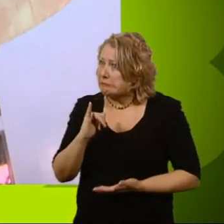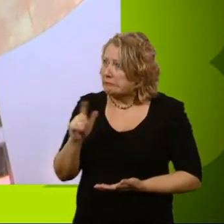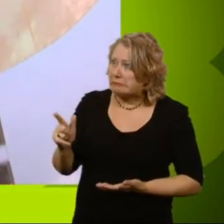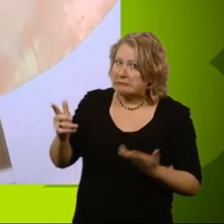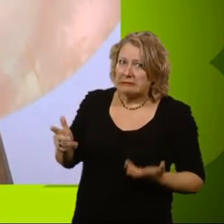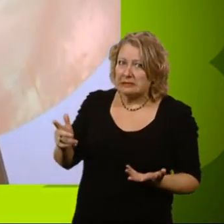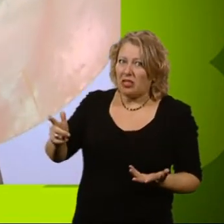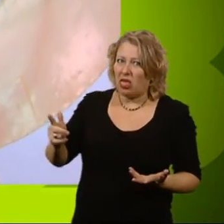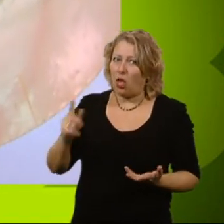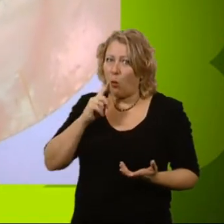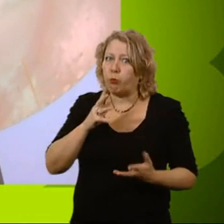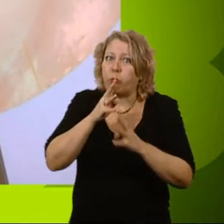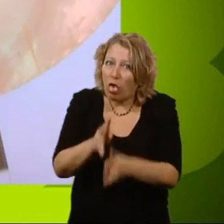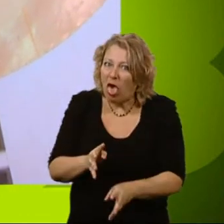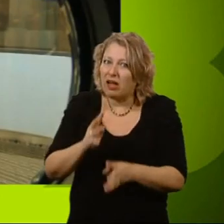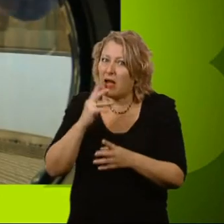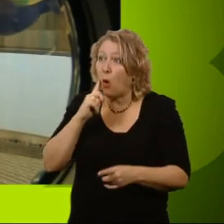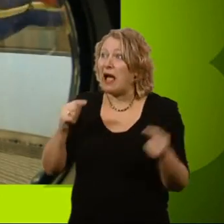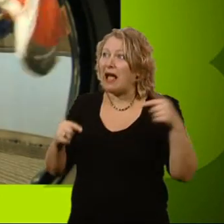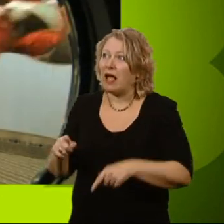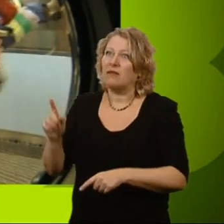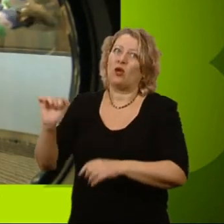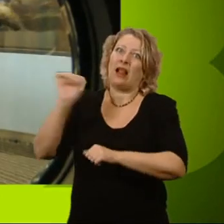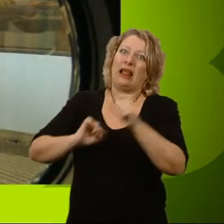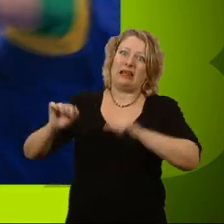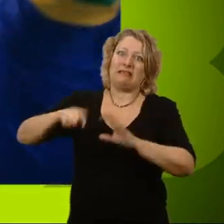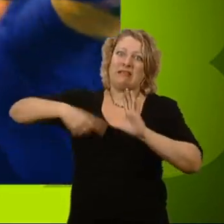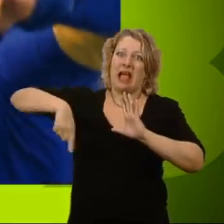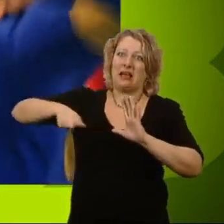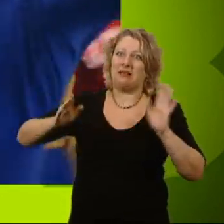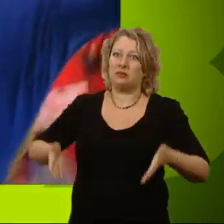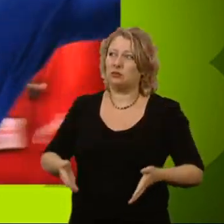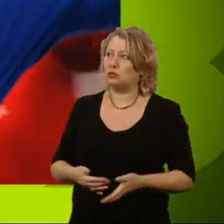Apparently he's sick every time. Every time he's been, they have to clean the fan.